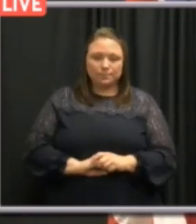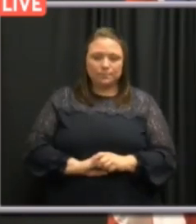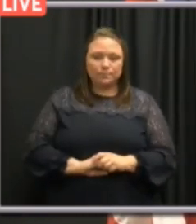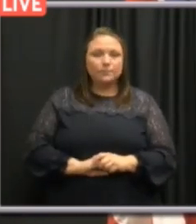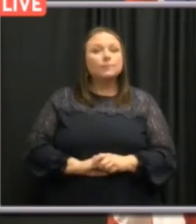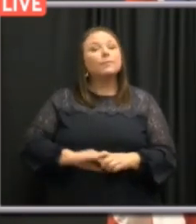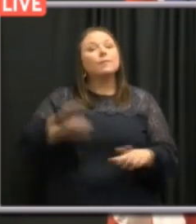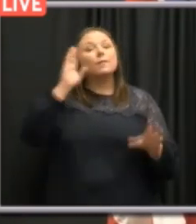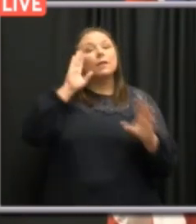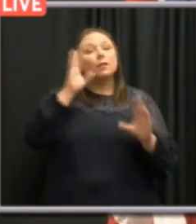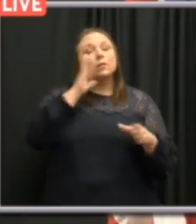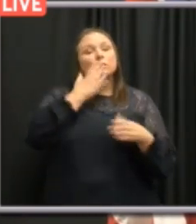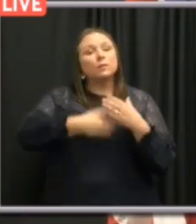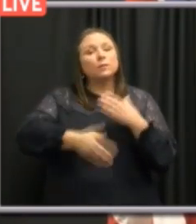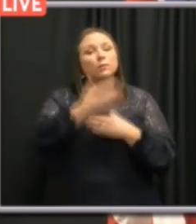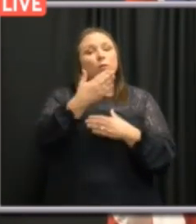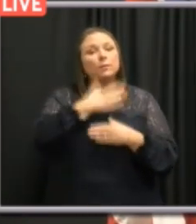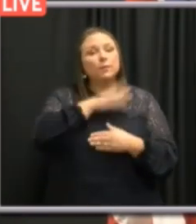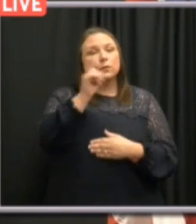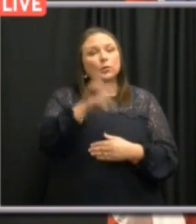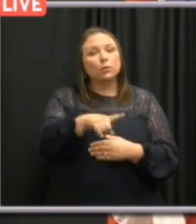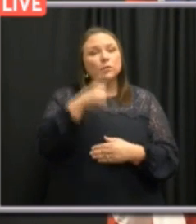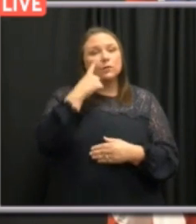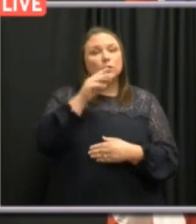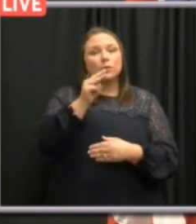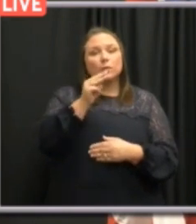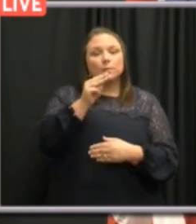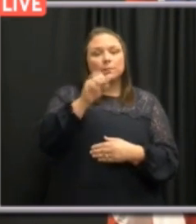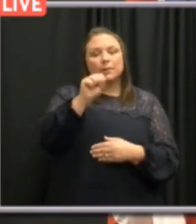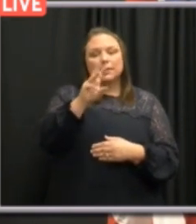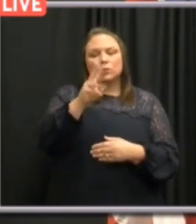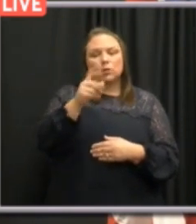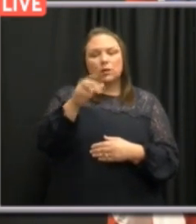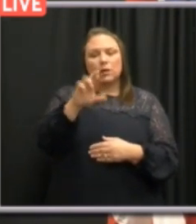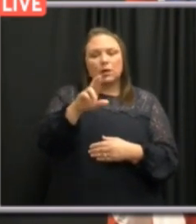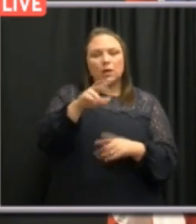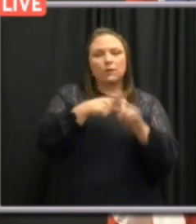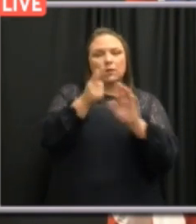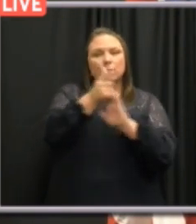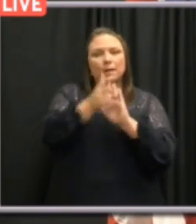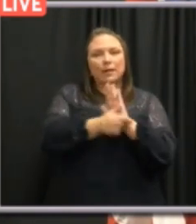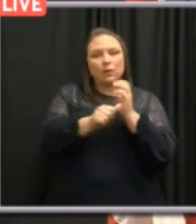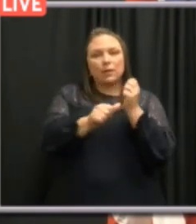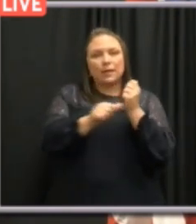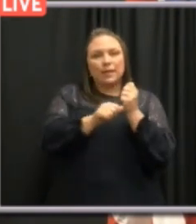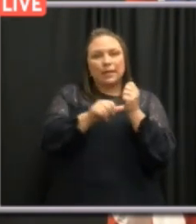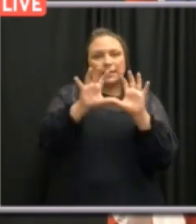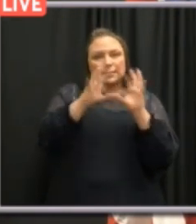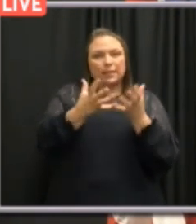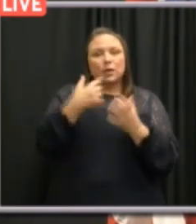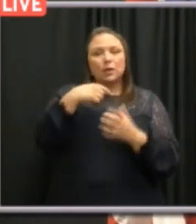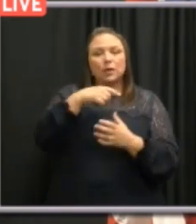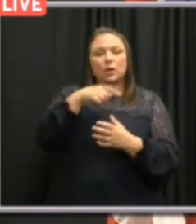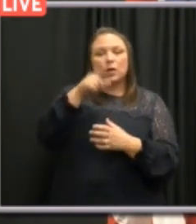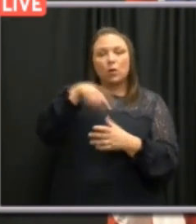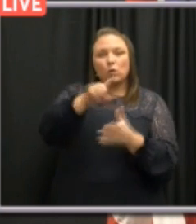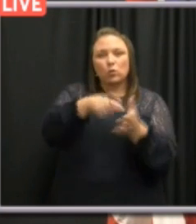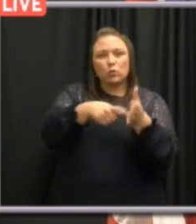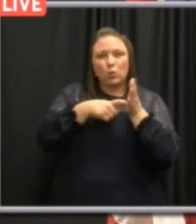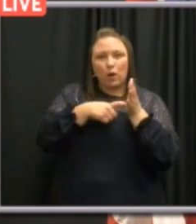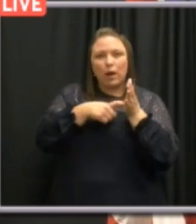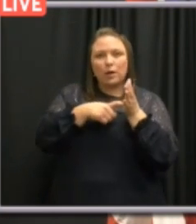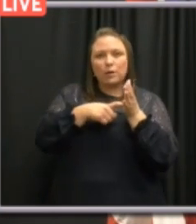Hi, thank you. Good morning. I have a question for Ms. Waller from Legal Aid Society. What are the requirements to receive those